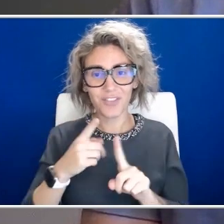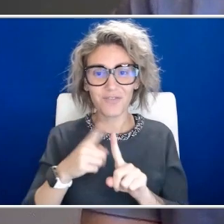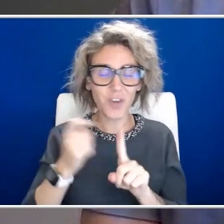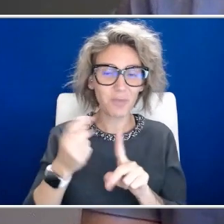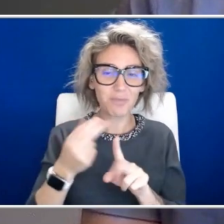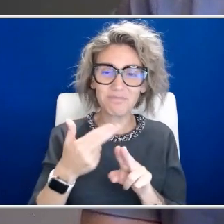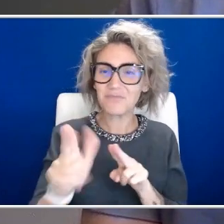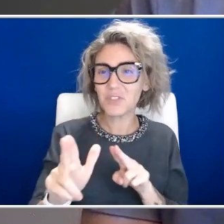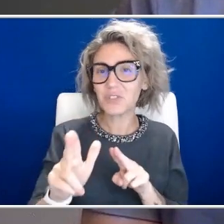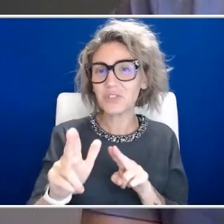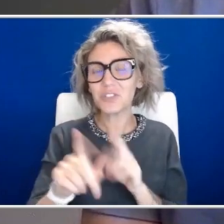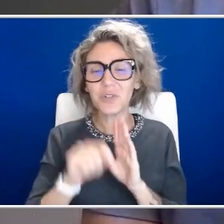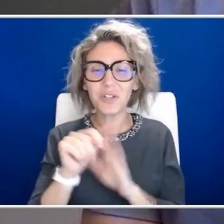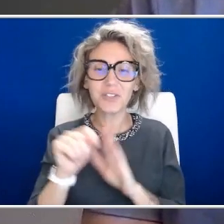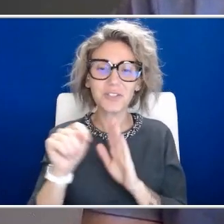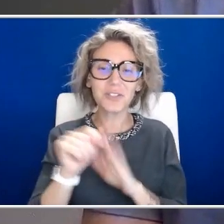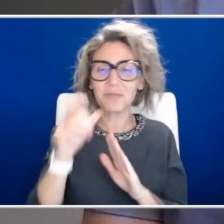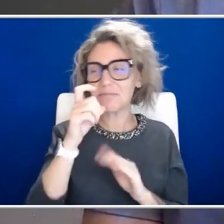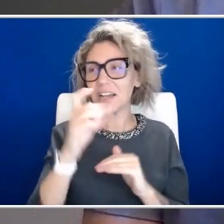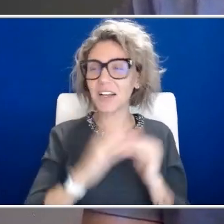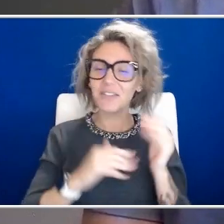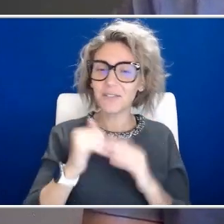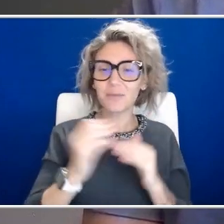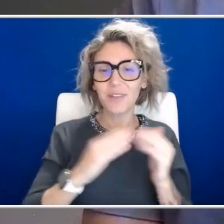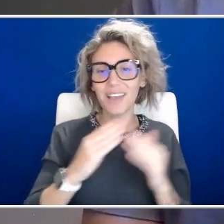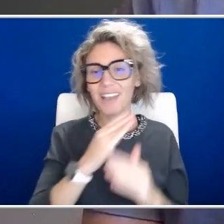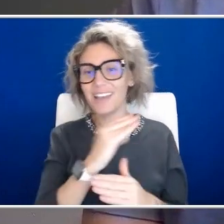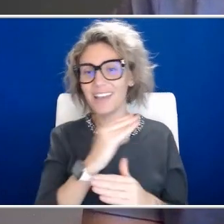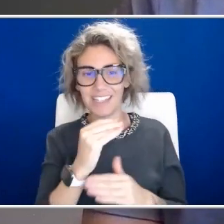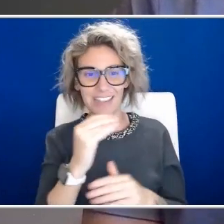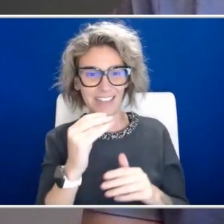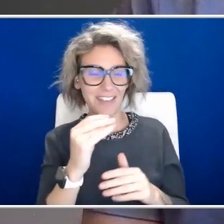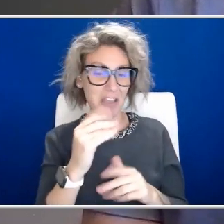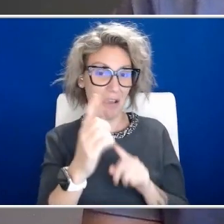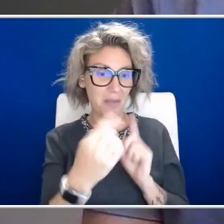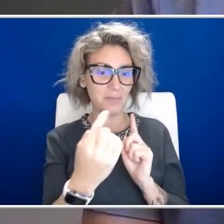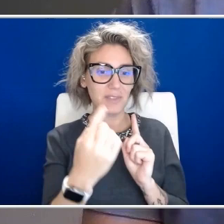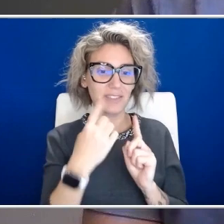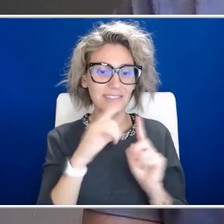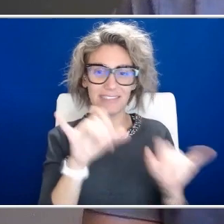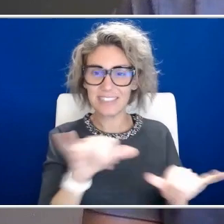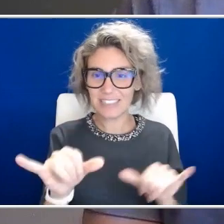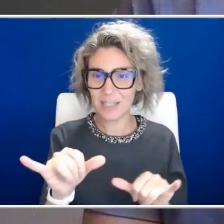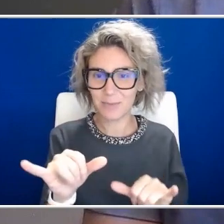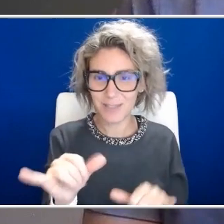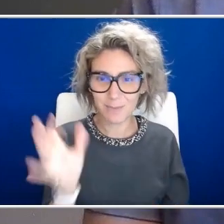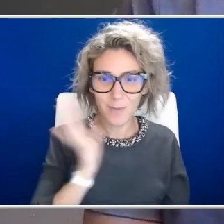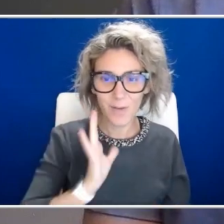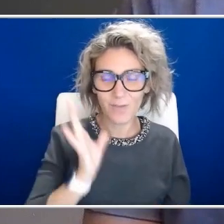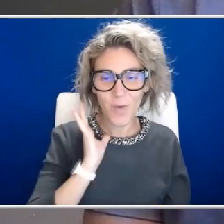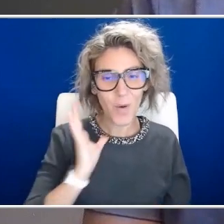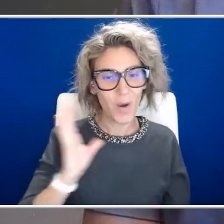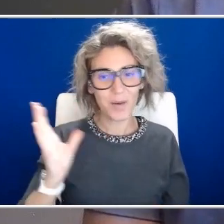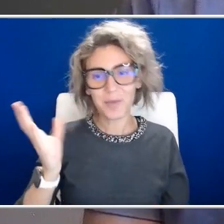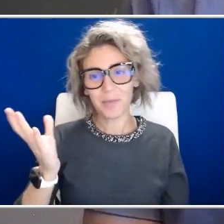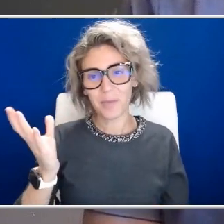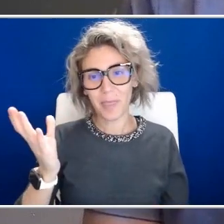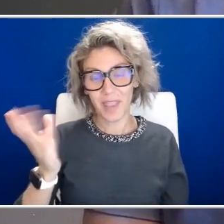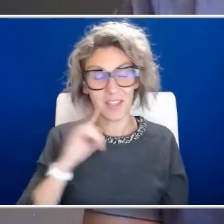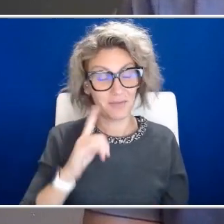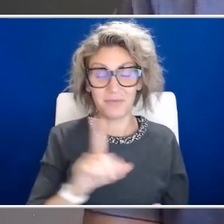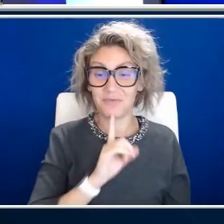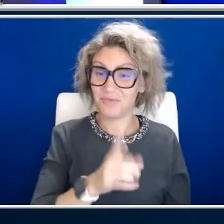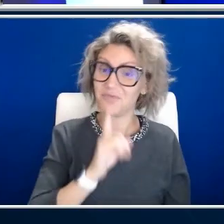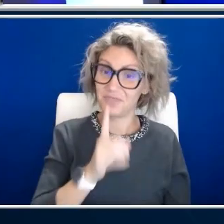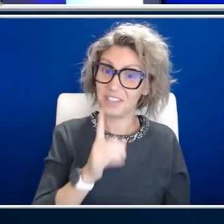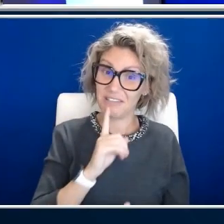short-term discomfort, and to just come out on the other side just the same as you were before, it's a no-brainer.